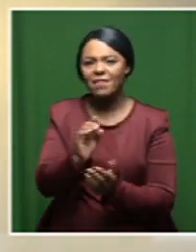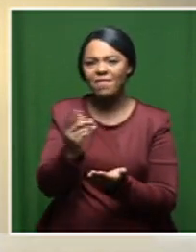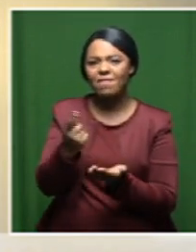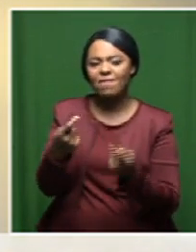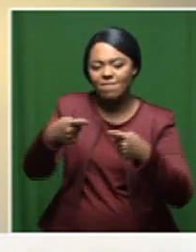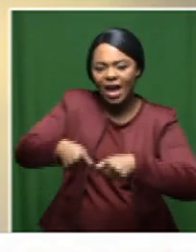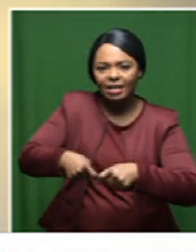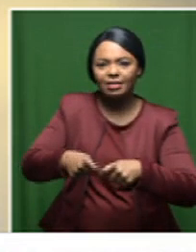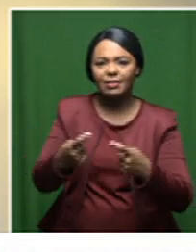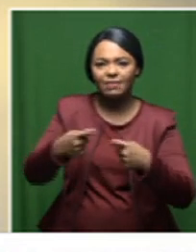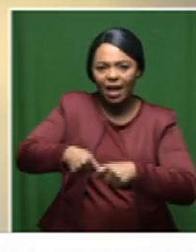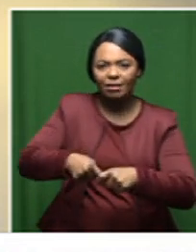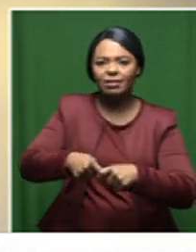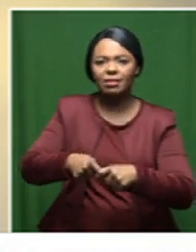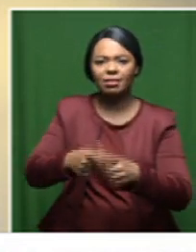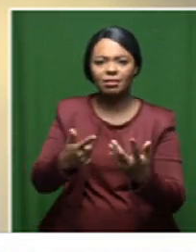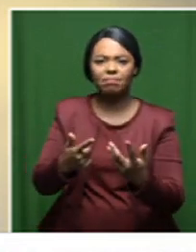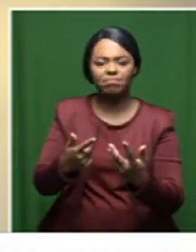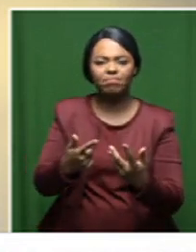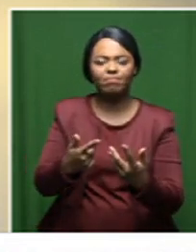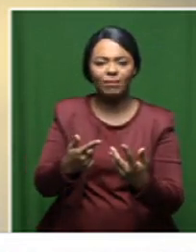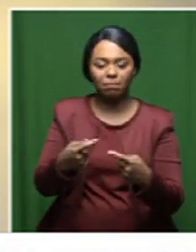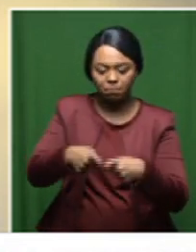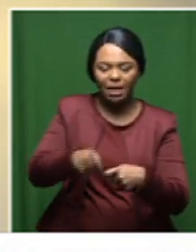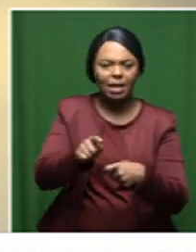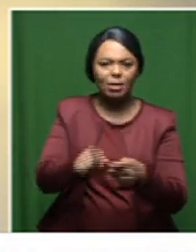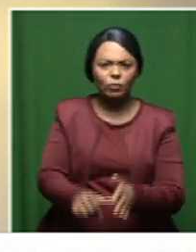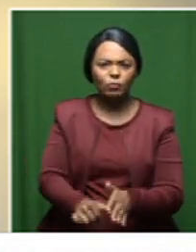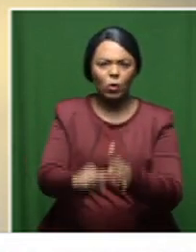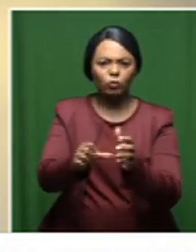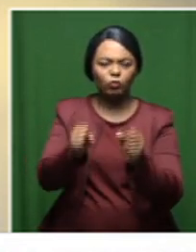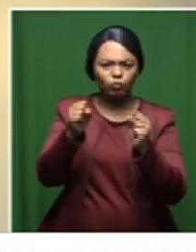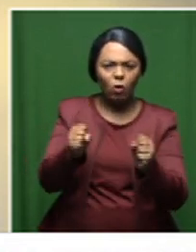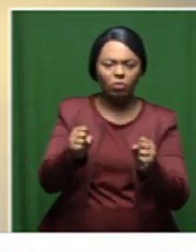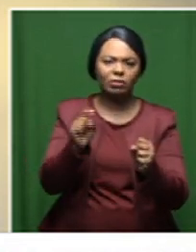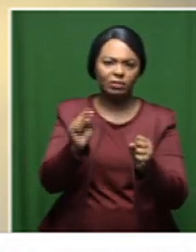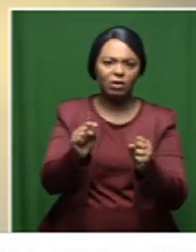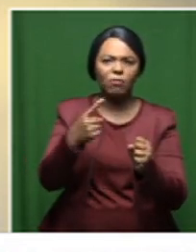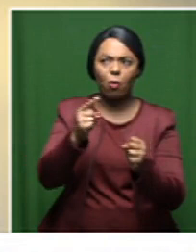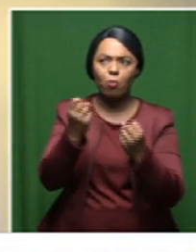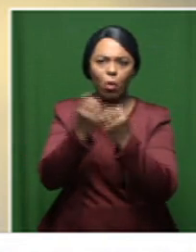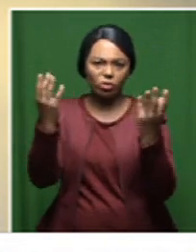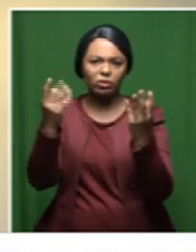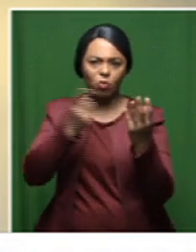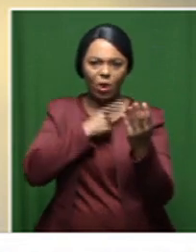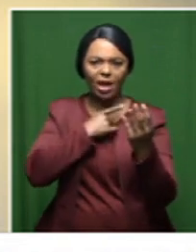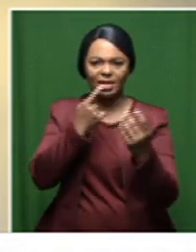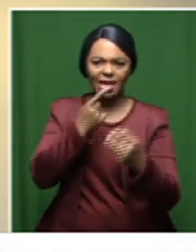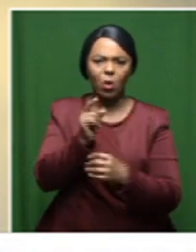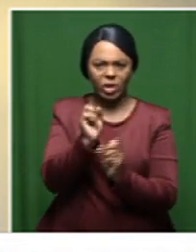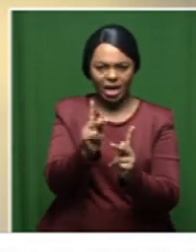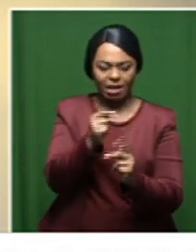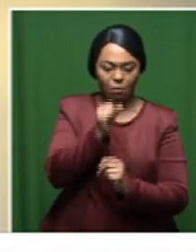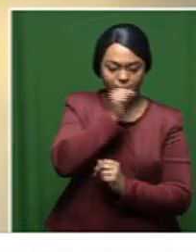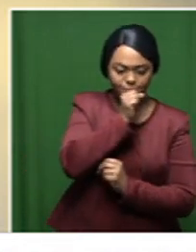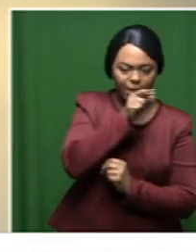revenue appeared to be quite a strong income generator for most music creators, and which tells us